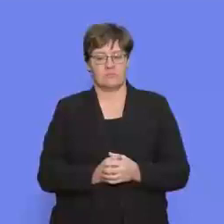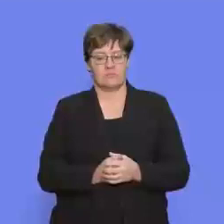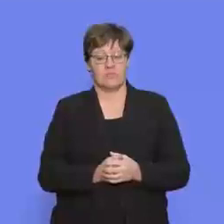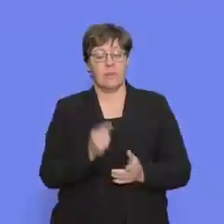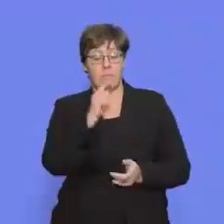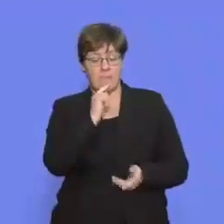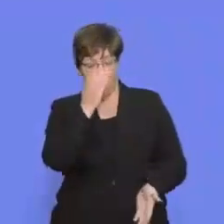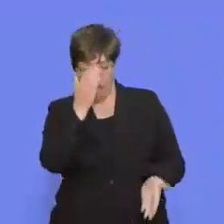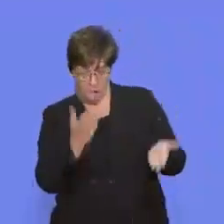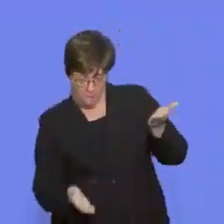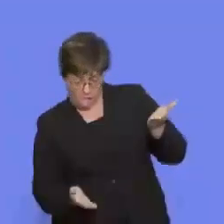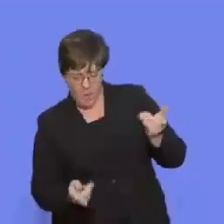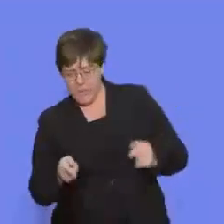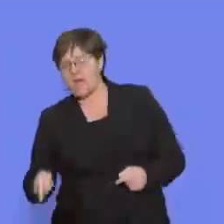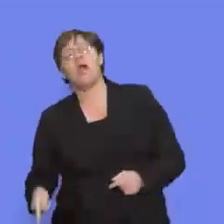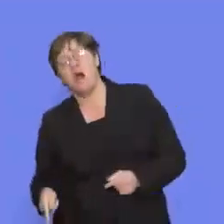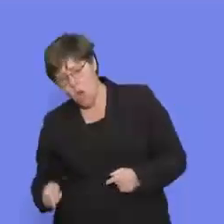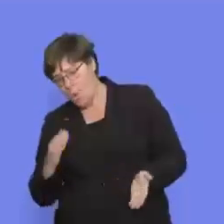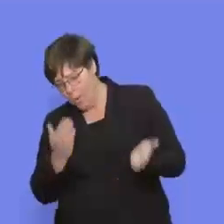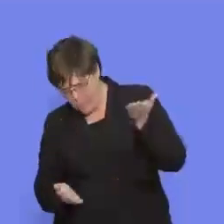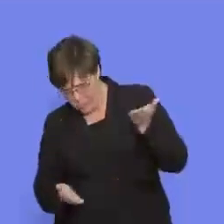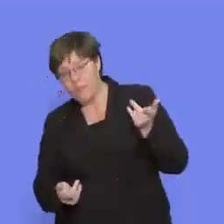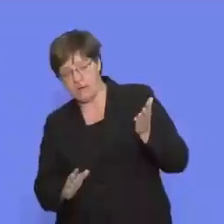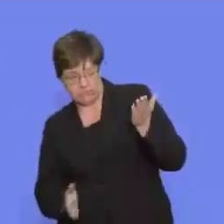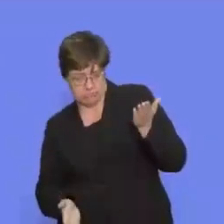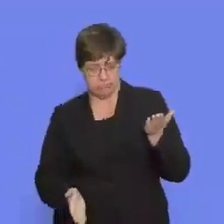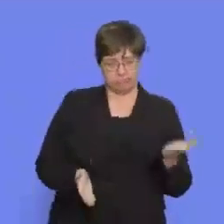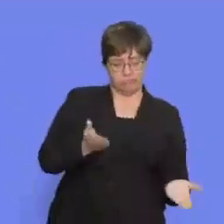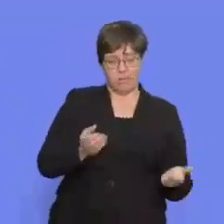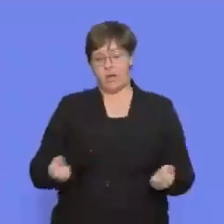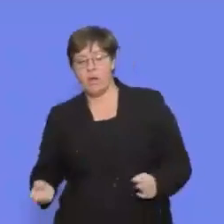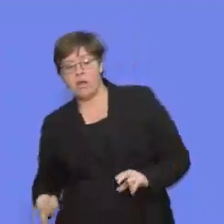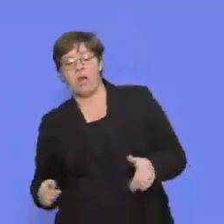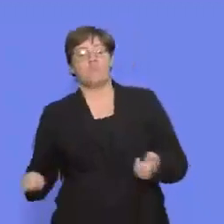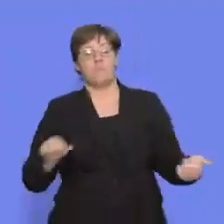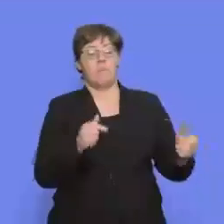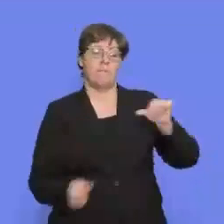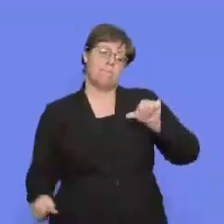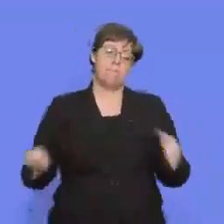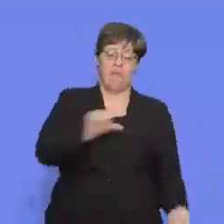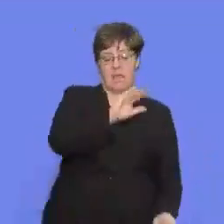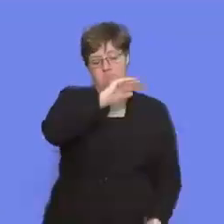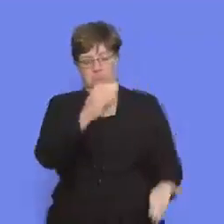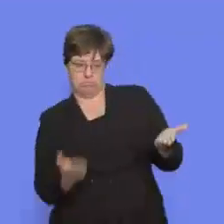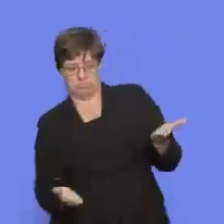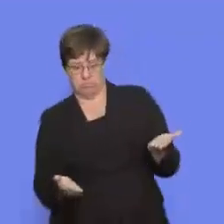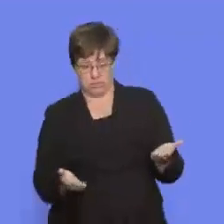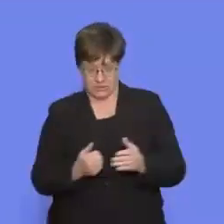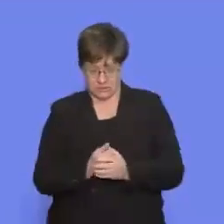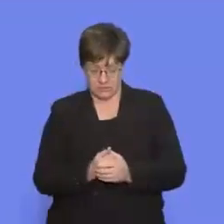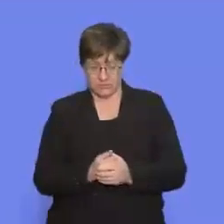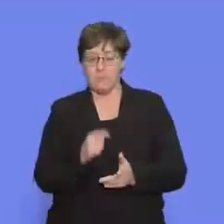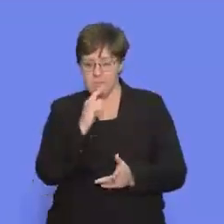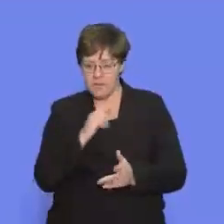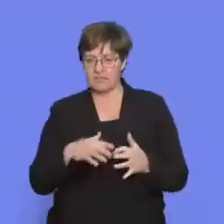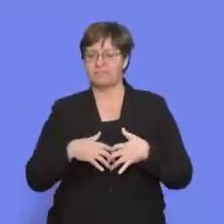opposes or give a reverse that should give the reverse